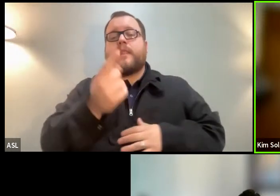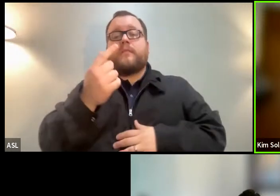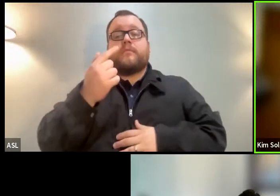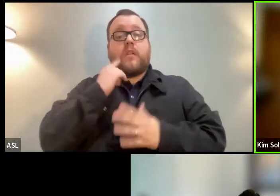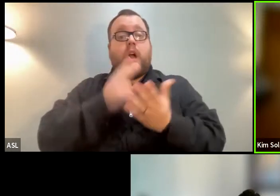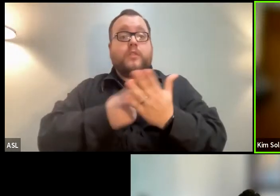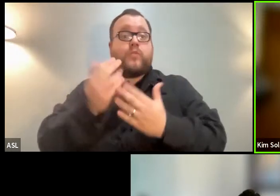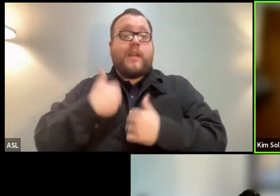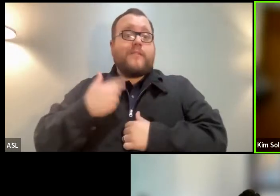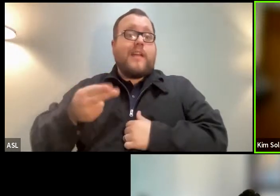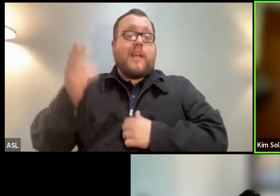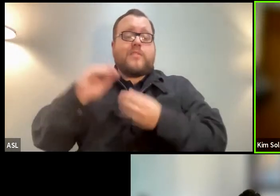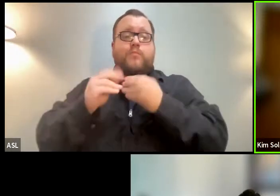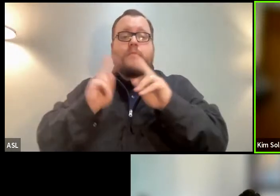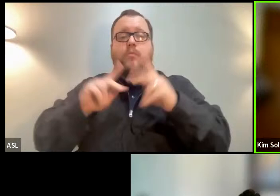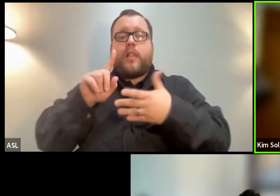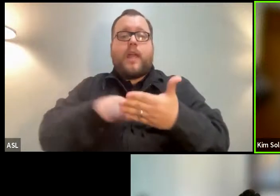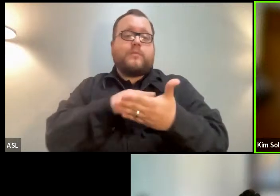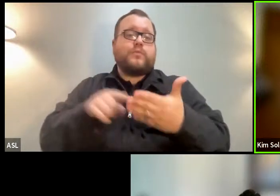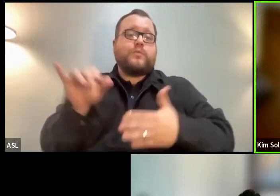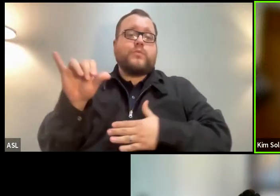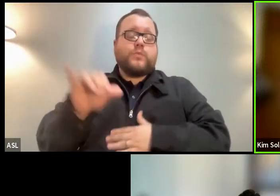high cancellation rate too.